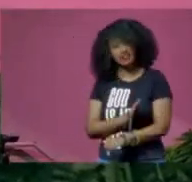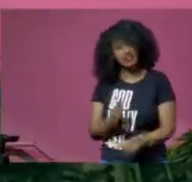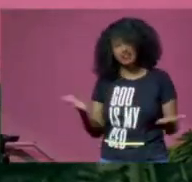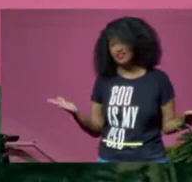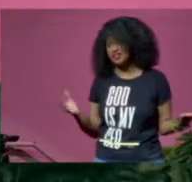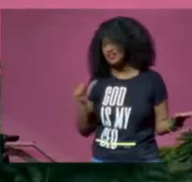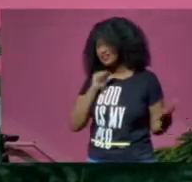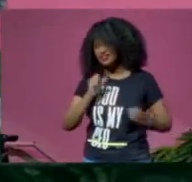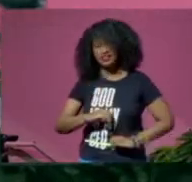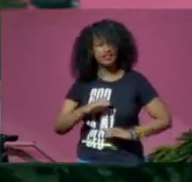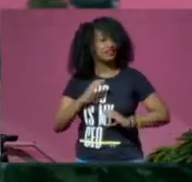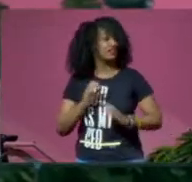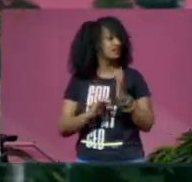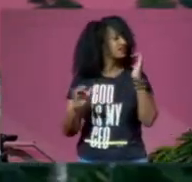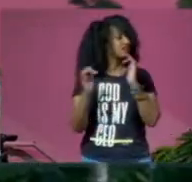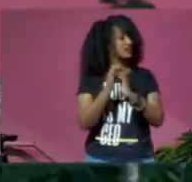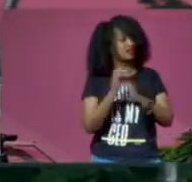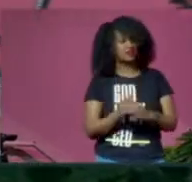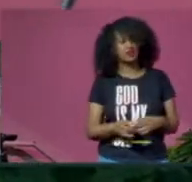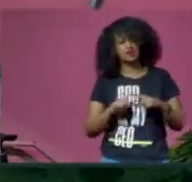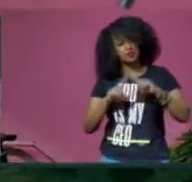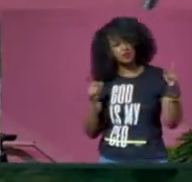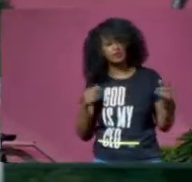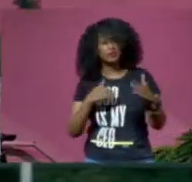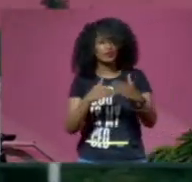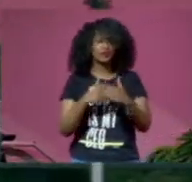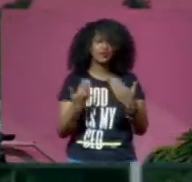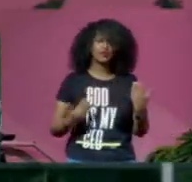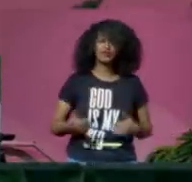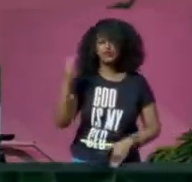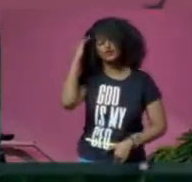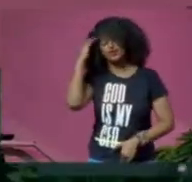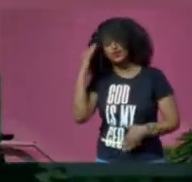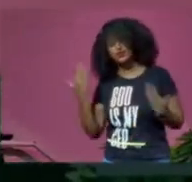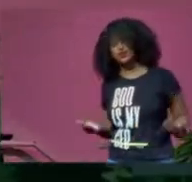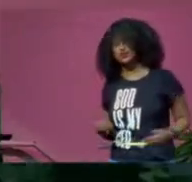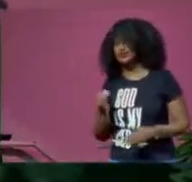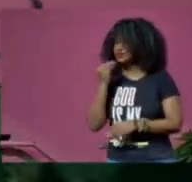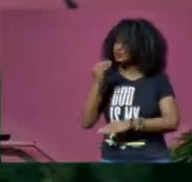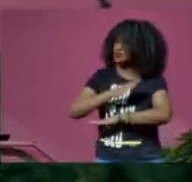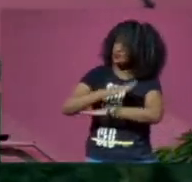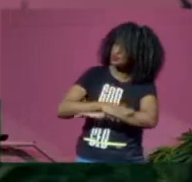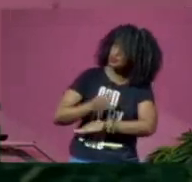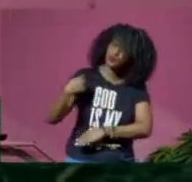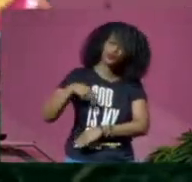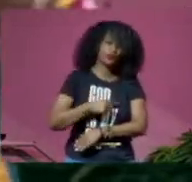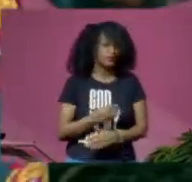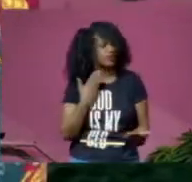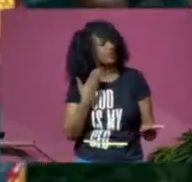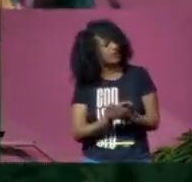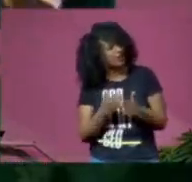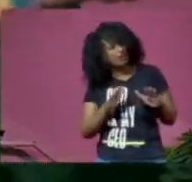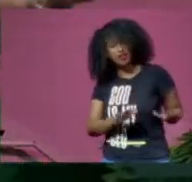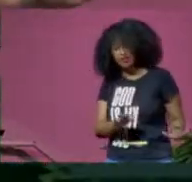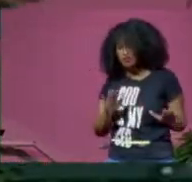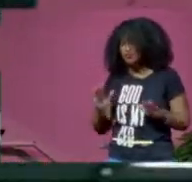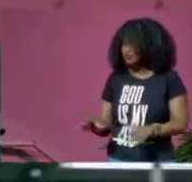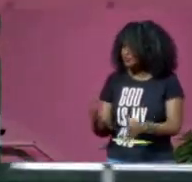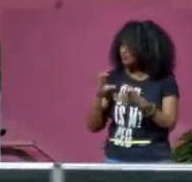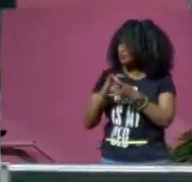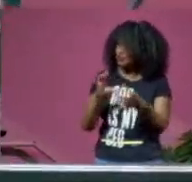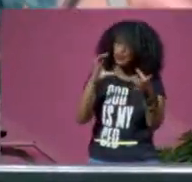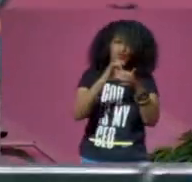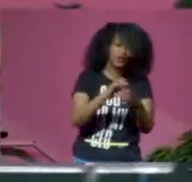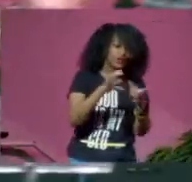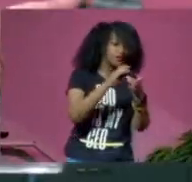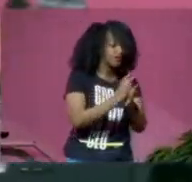didn't satisfy. So he said, well, you close to me. You know me. You eat at my table. We cool. We kick it. You know what I'm saying? You done